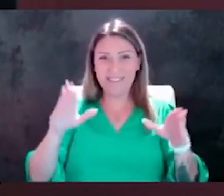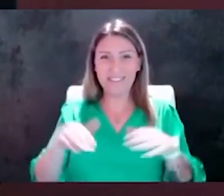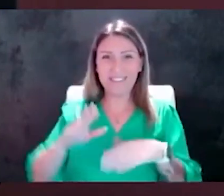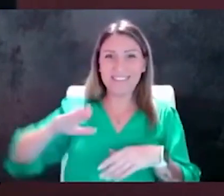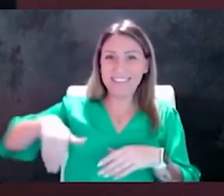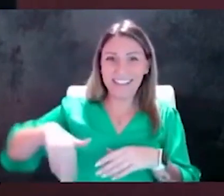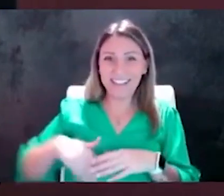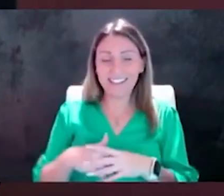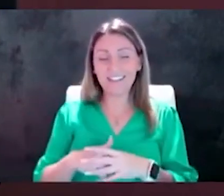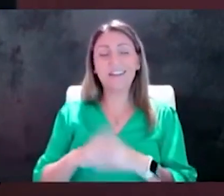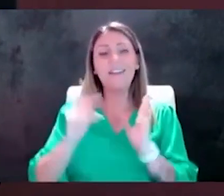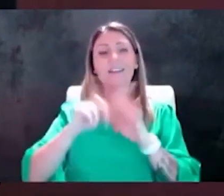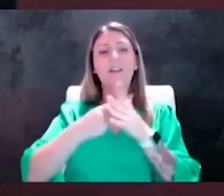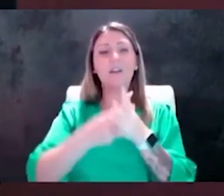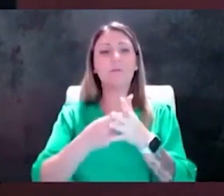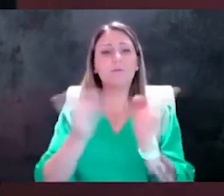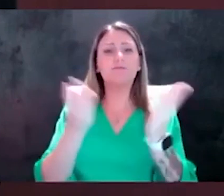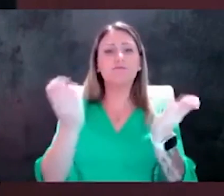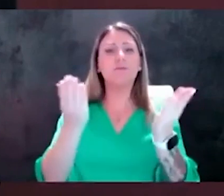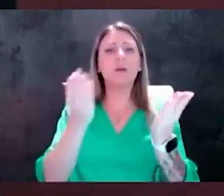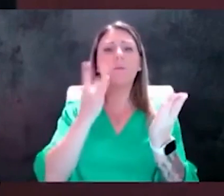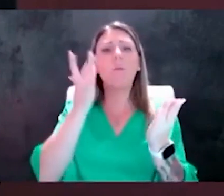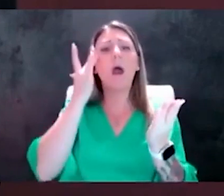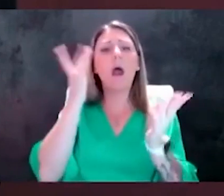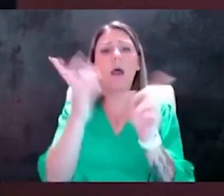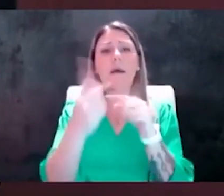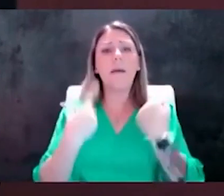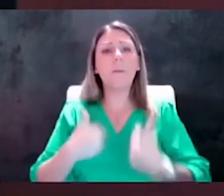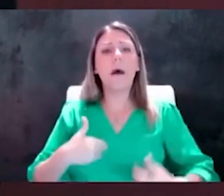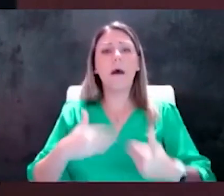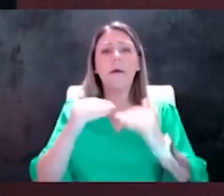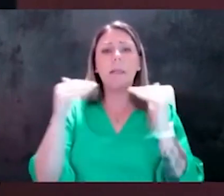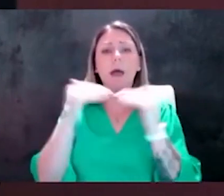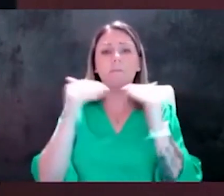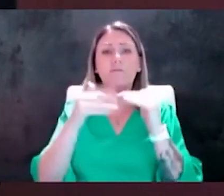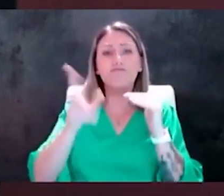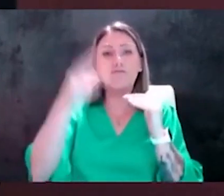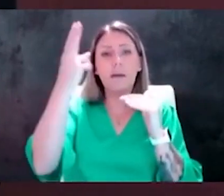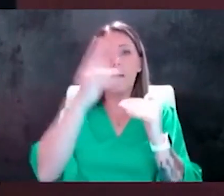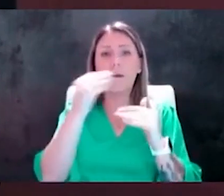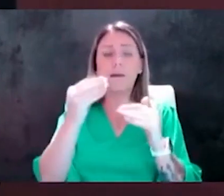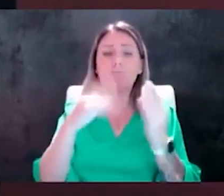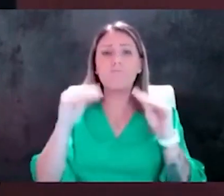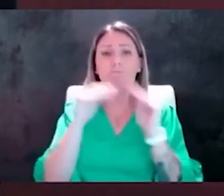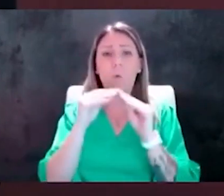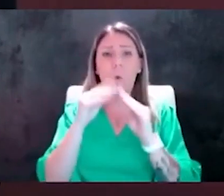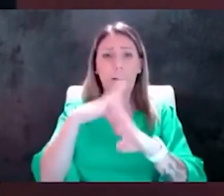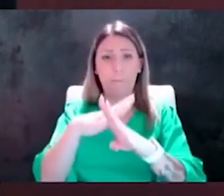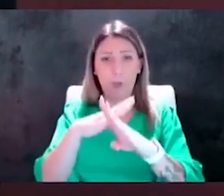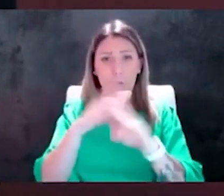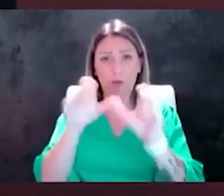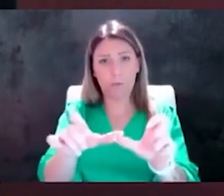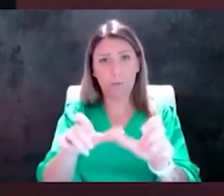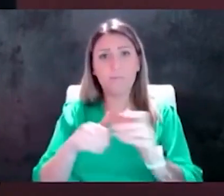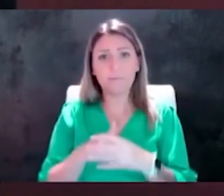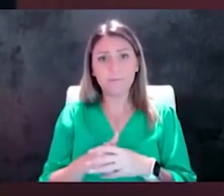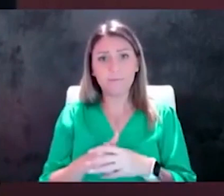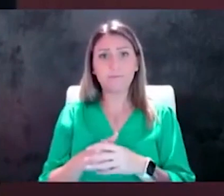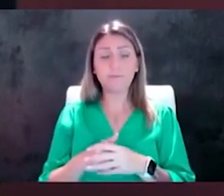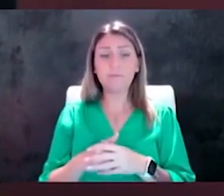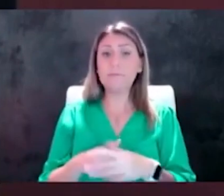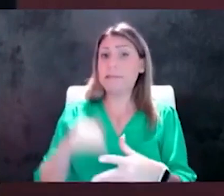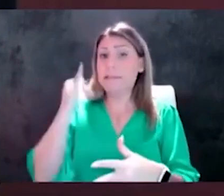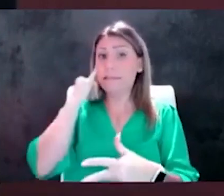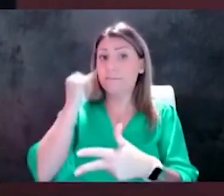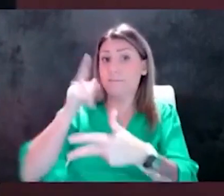probably recommend it just because the antibody levels go higher and we think there may be longer lasting immunity. I think if you've gotten Moderna up front or Pfizer